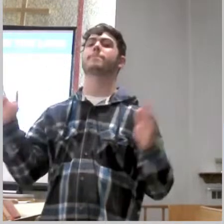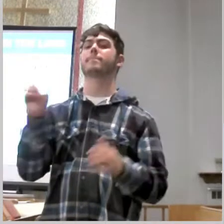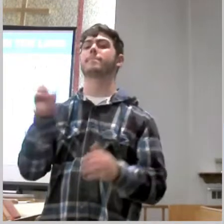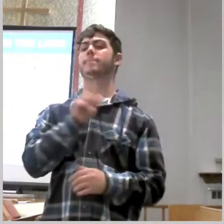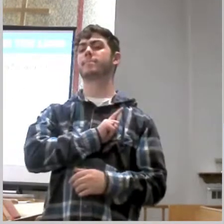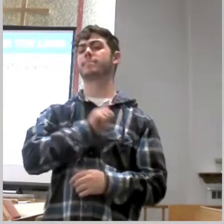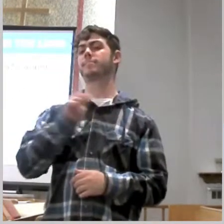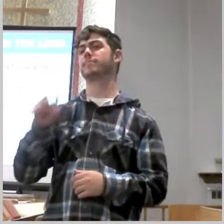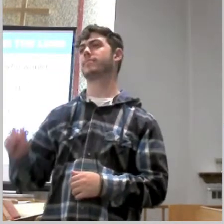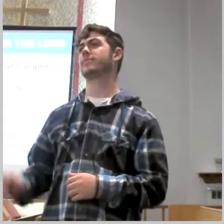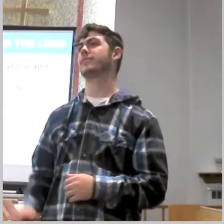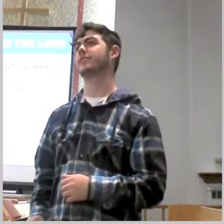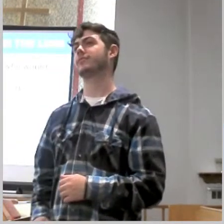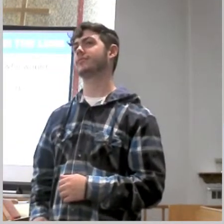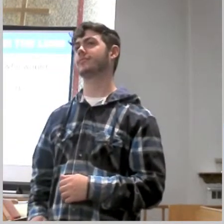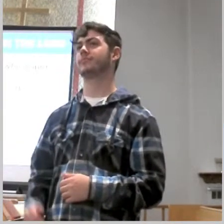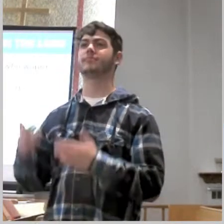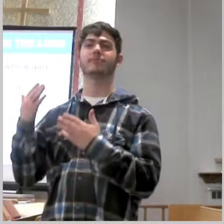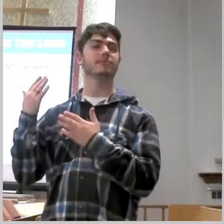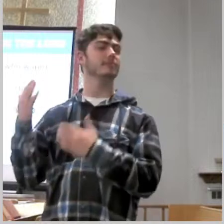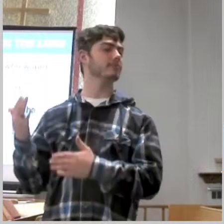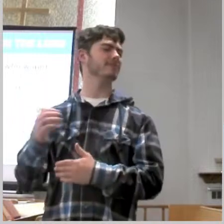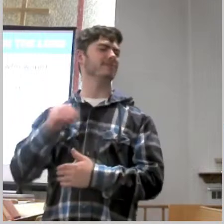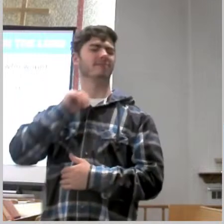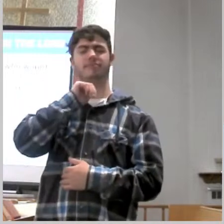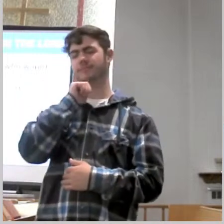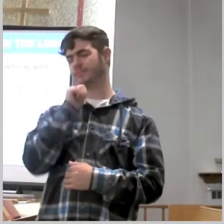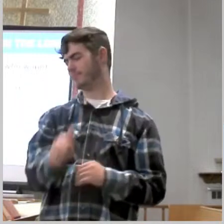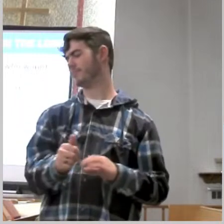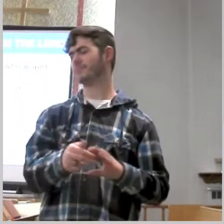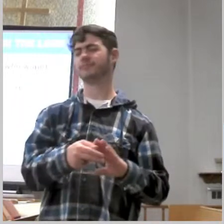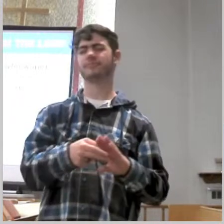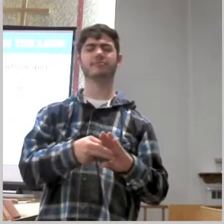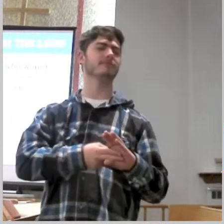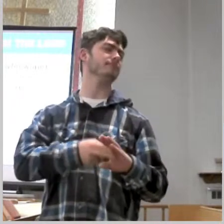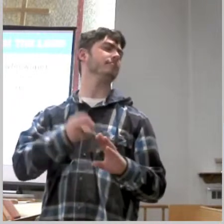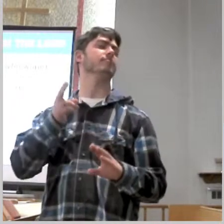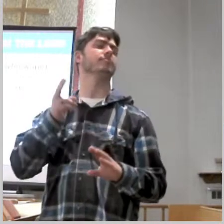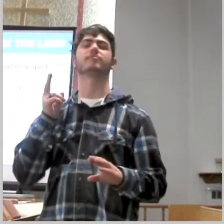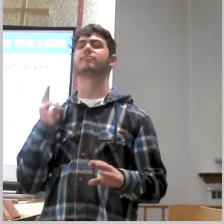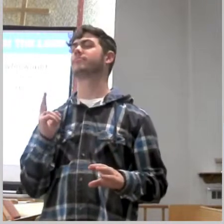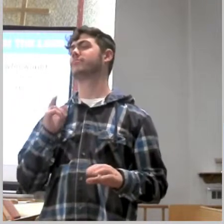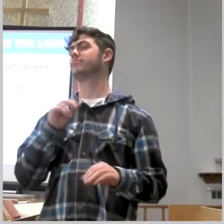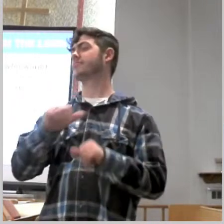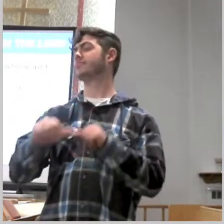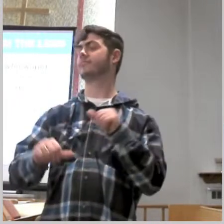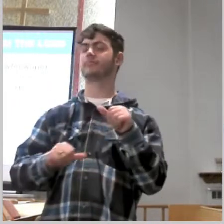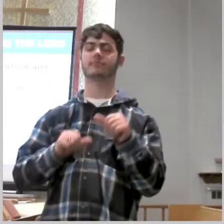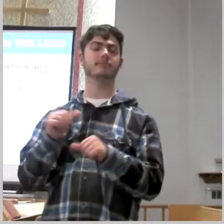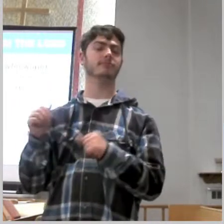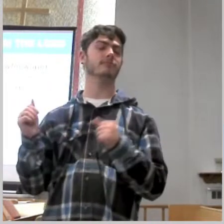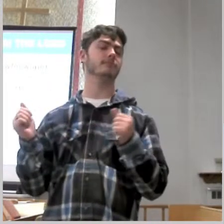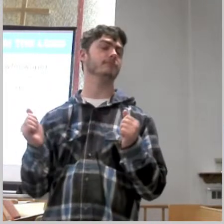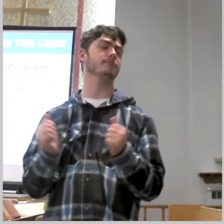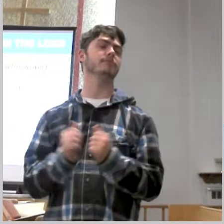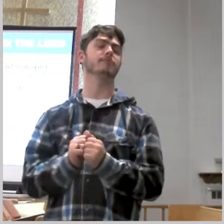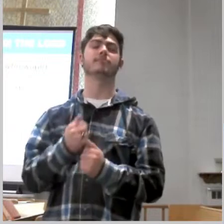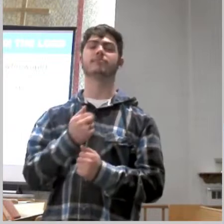side. Blessed be the Lord who would not give